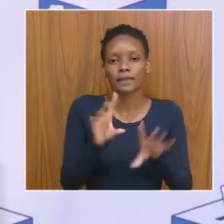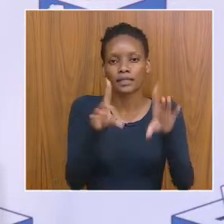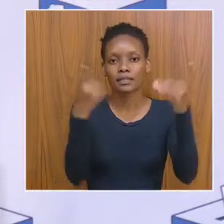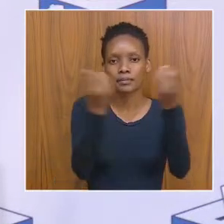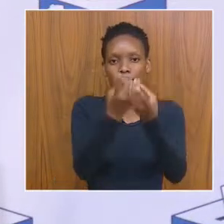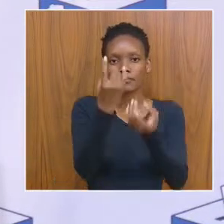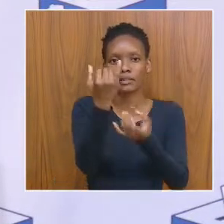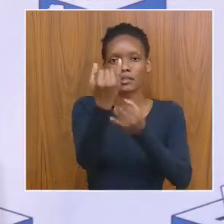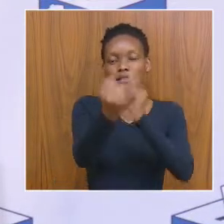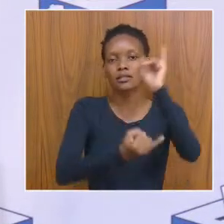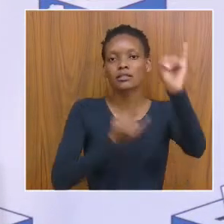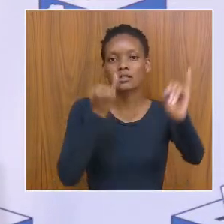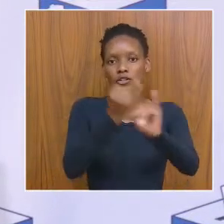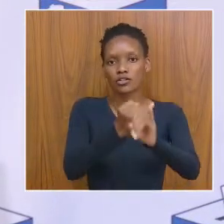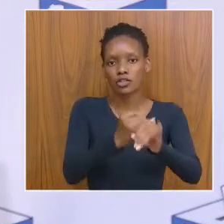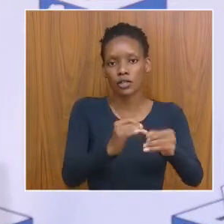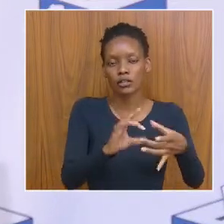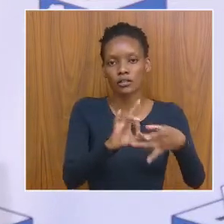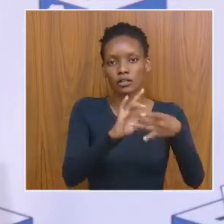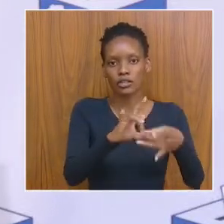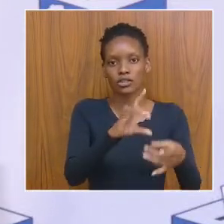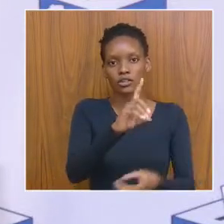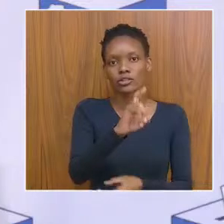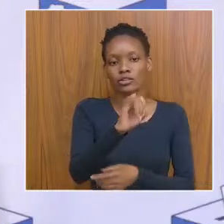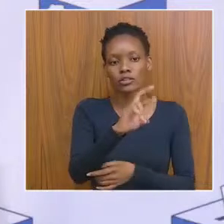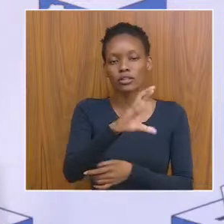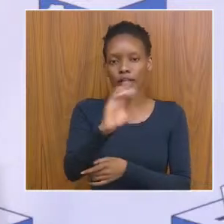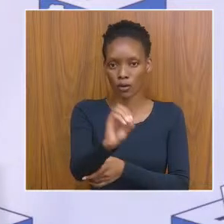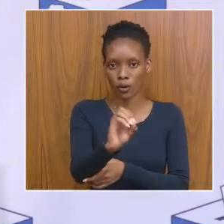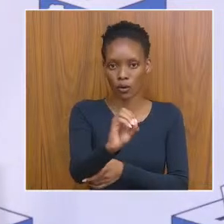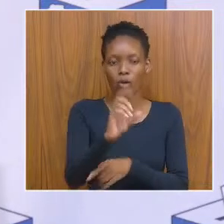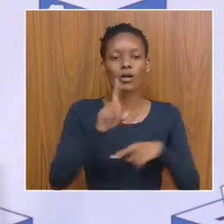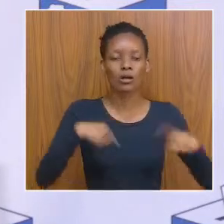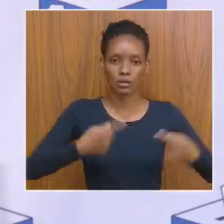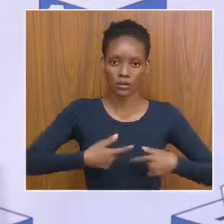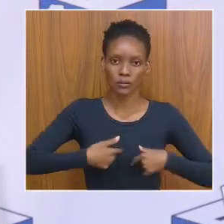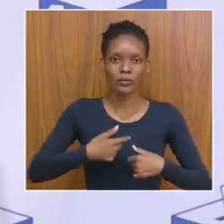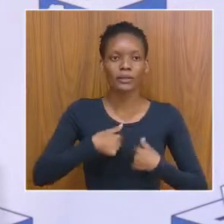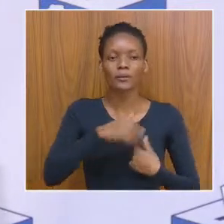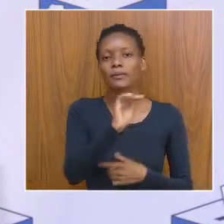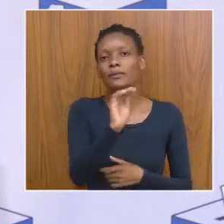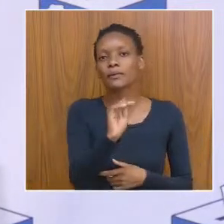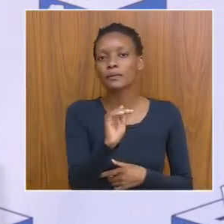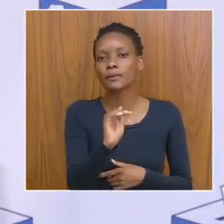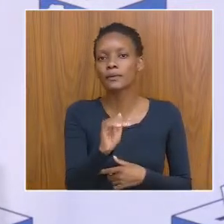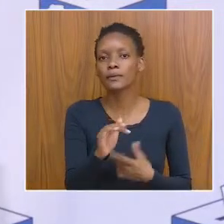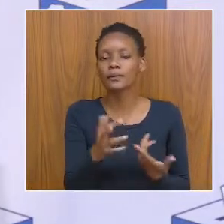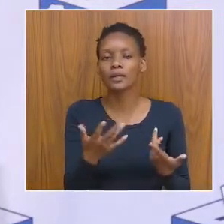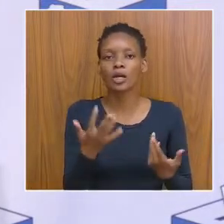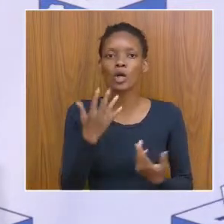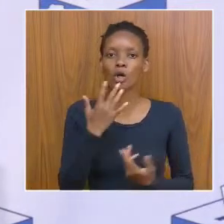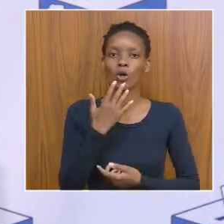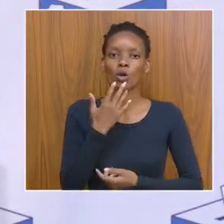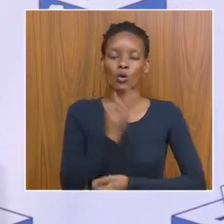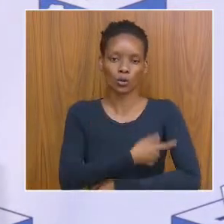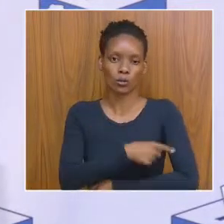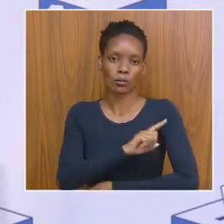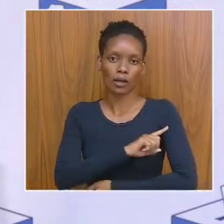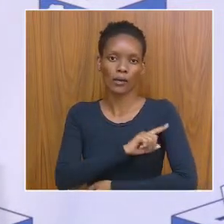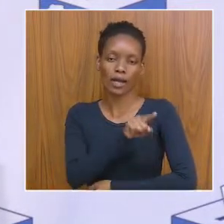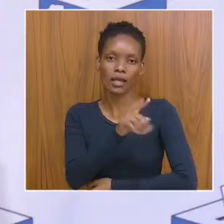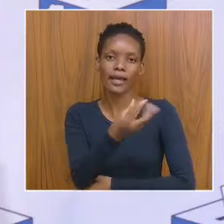and International Relations and Cooperation, within whose remit the power to administer foreign missions